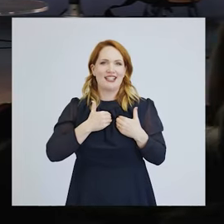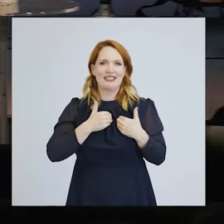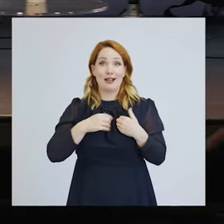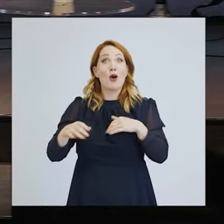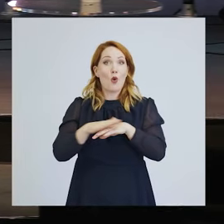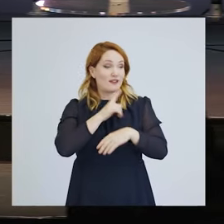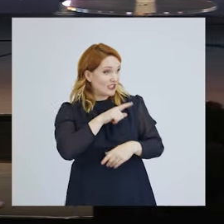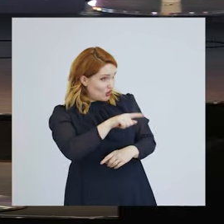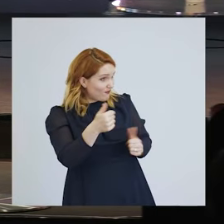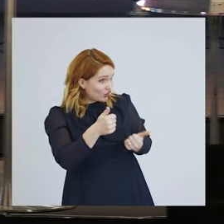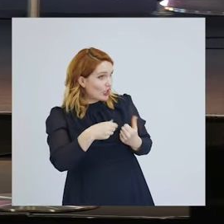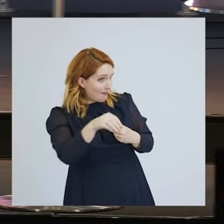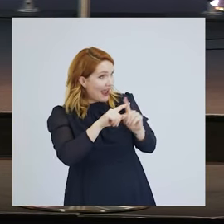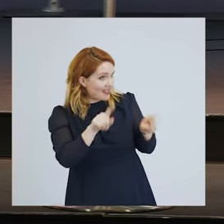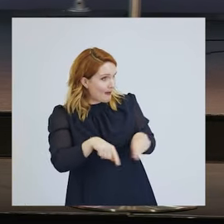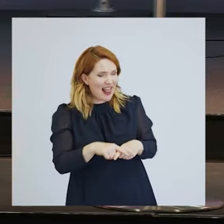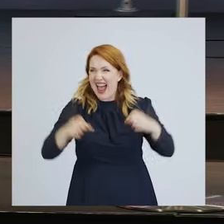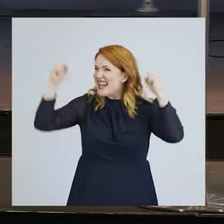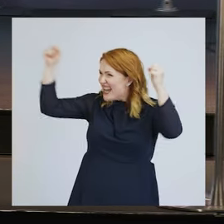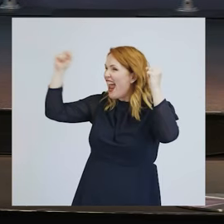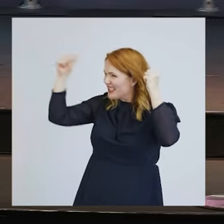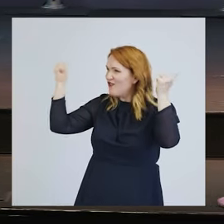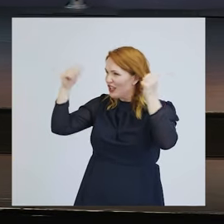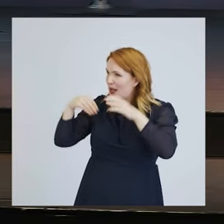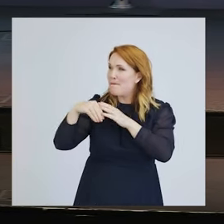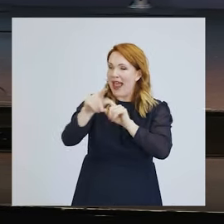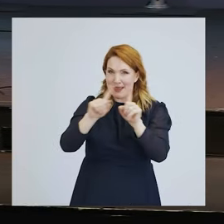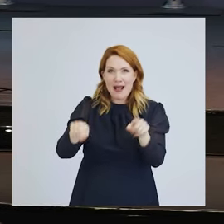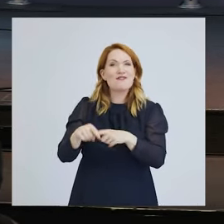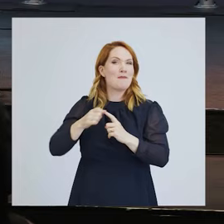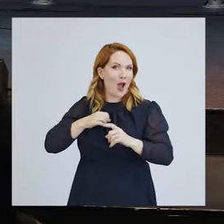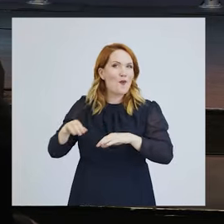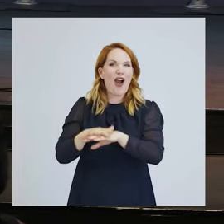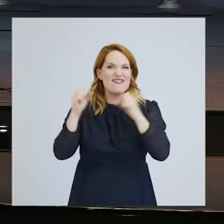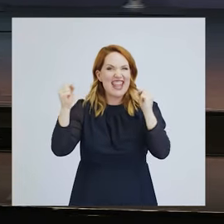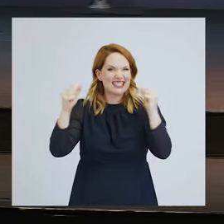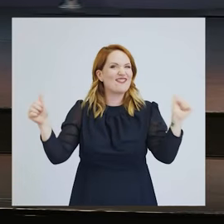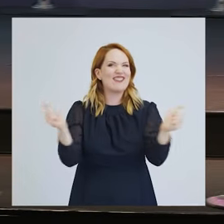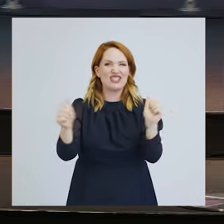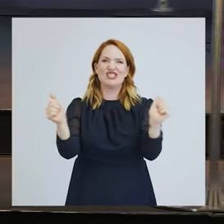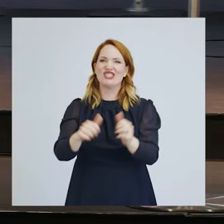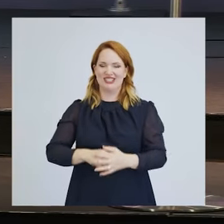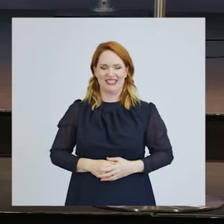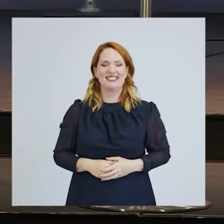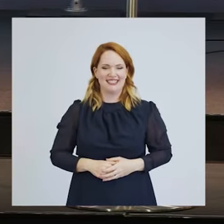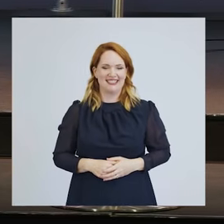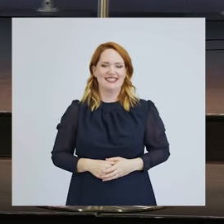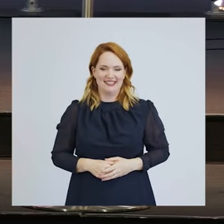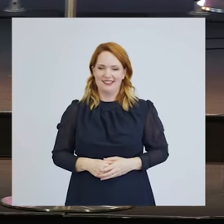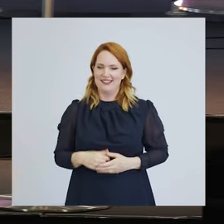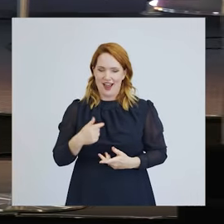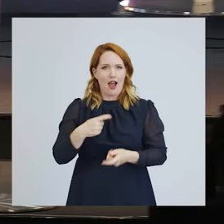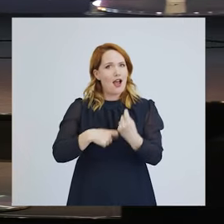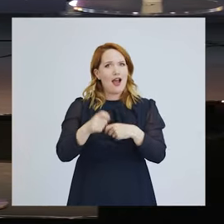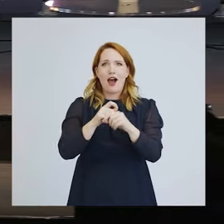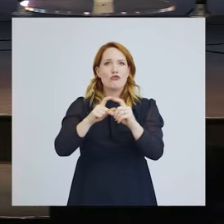in people's hearts. And then my wife said, "Did you pay the bill?" I paid the bill for my wife.